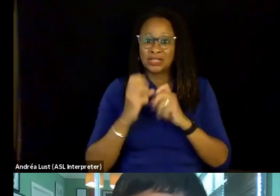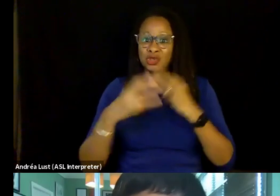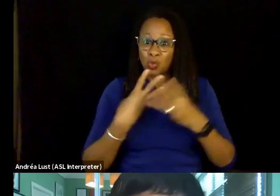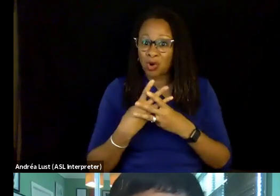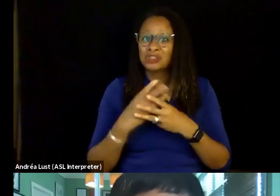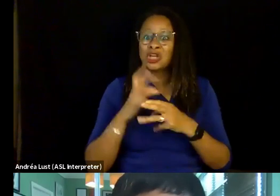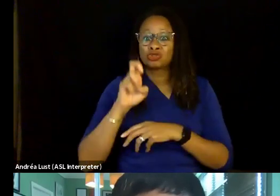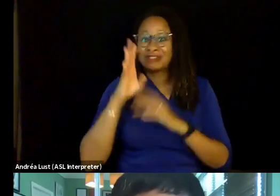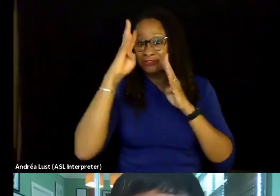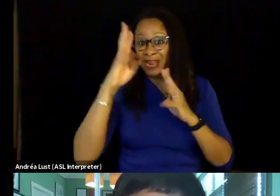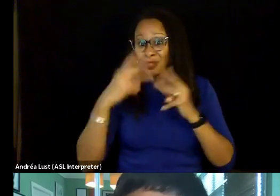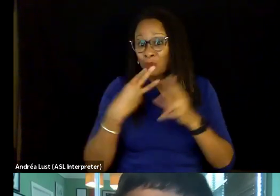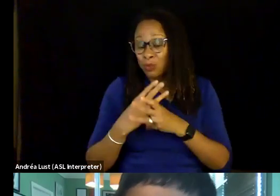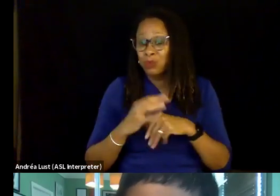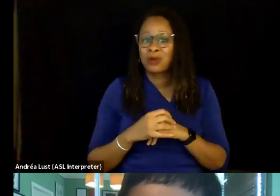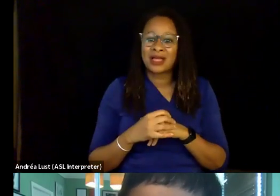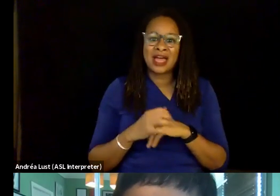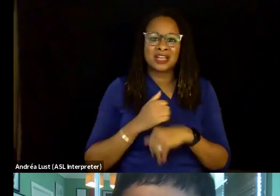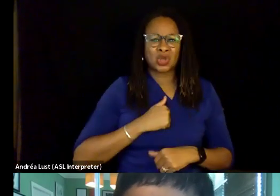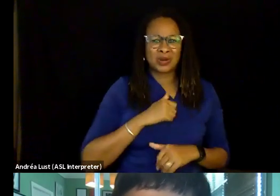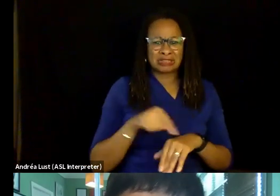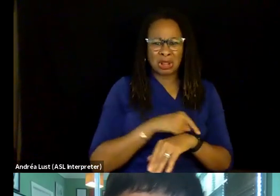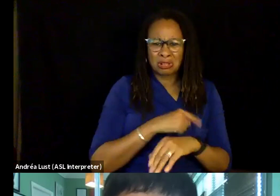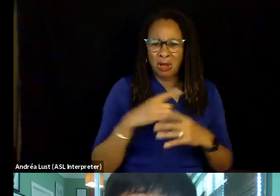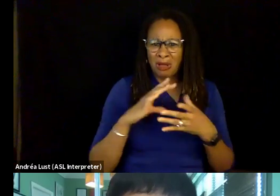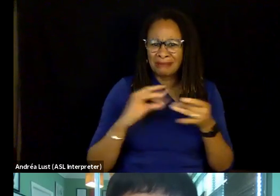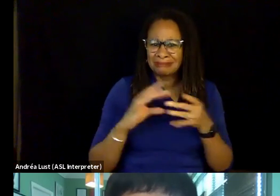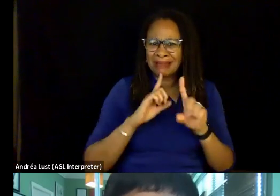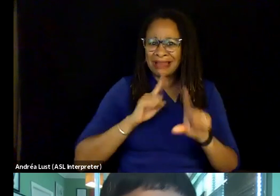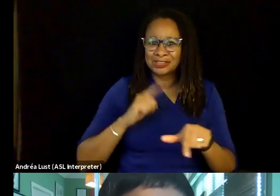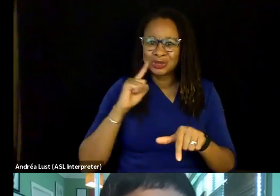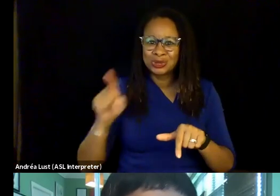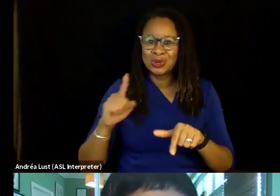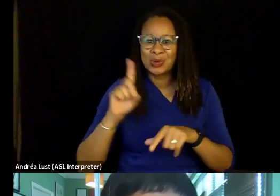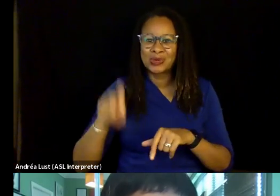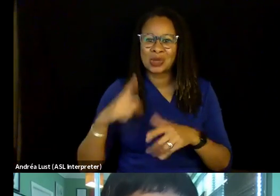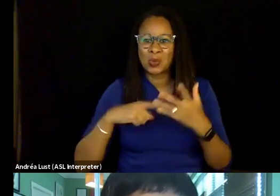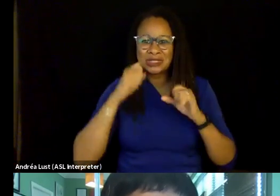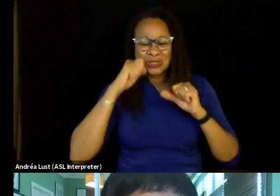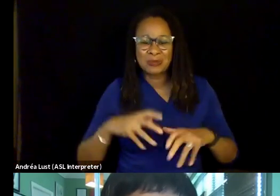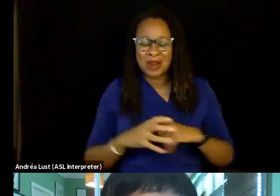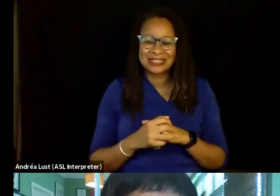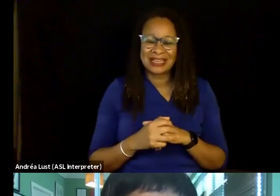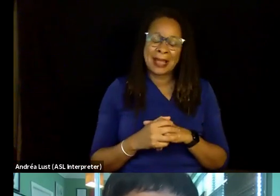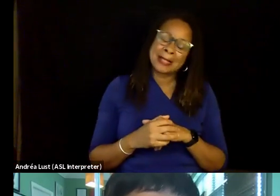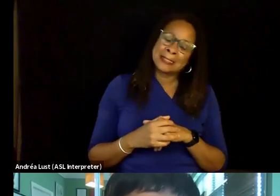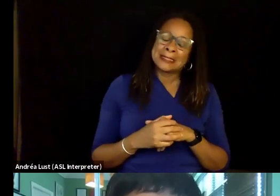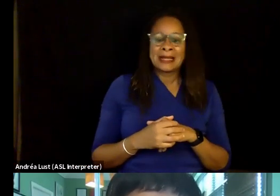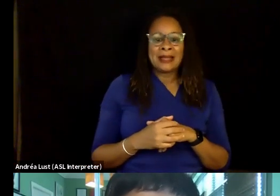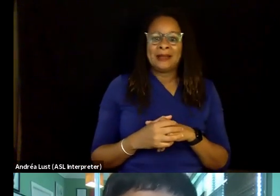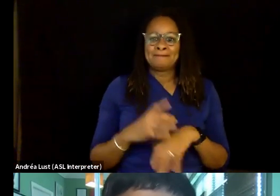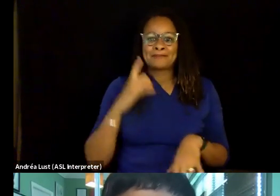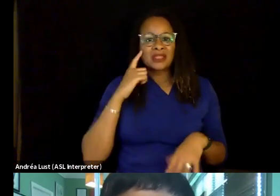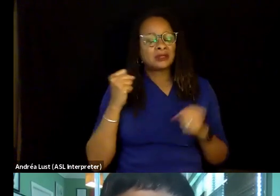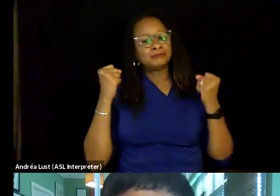the world. Sorry, that's a long-winded answer to your question of what was surprising. I think there's so